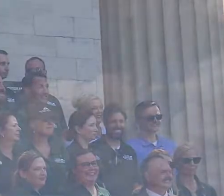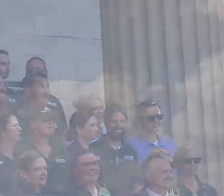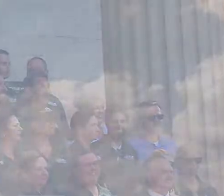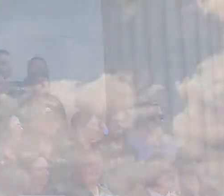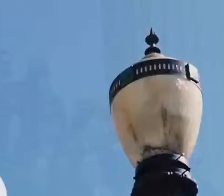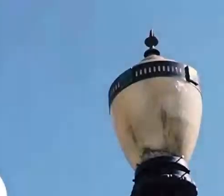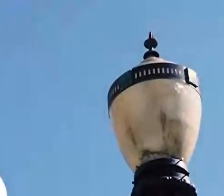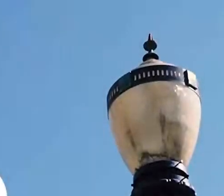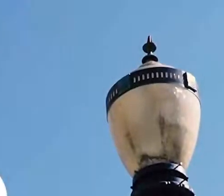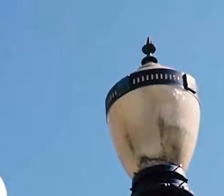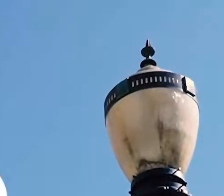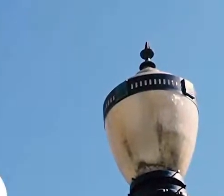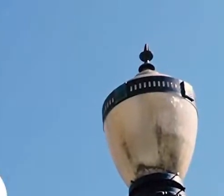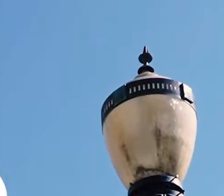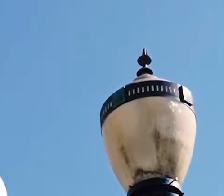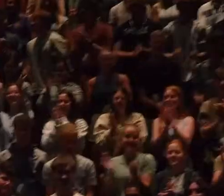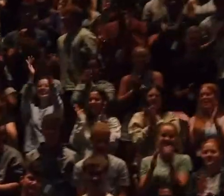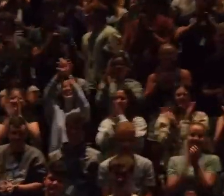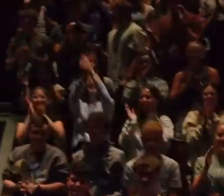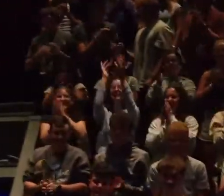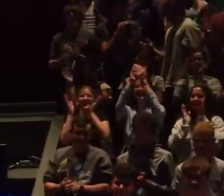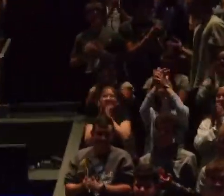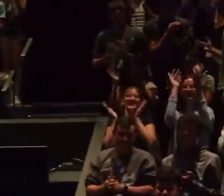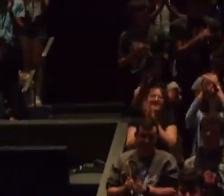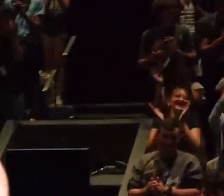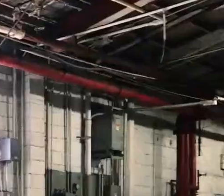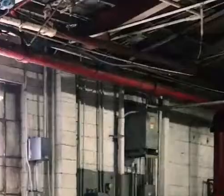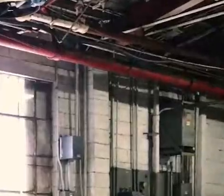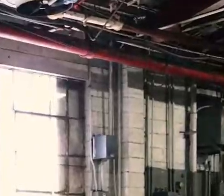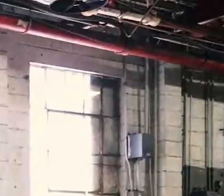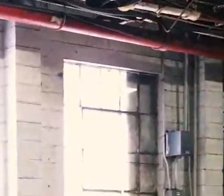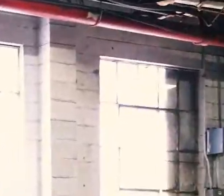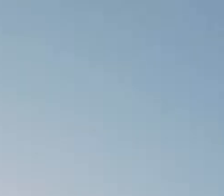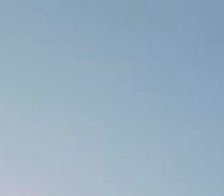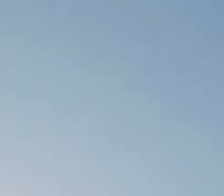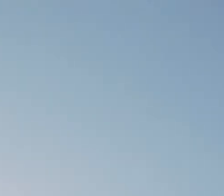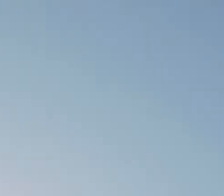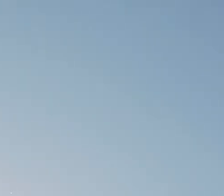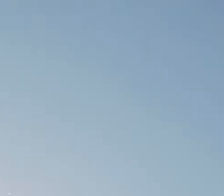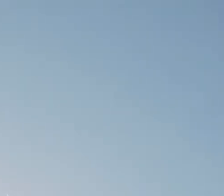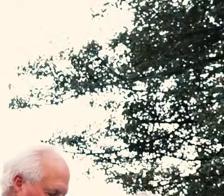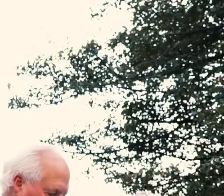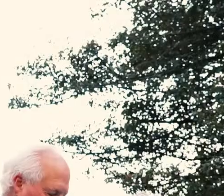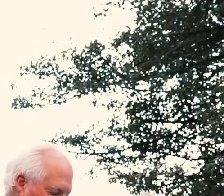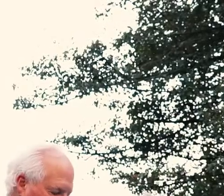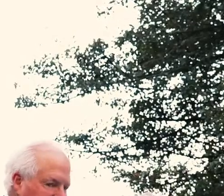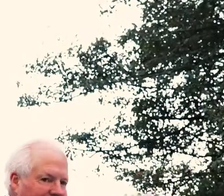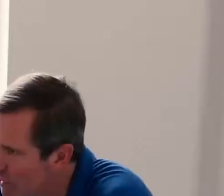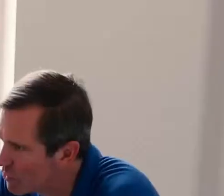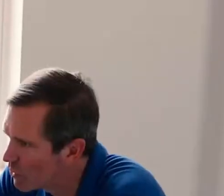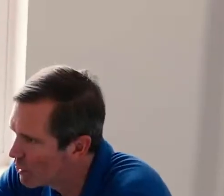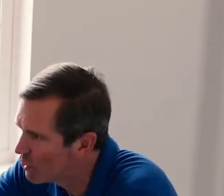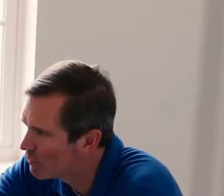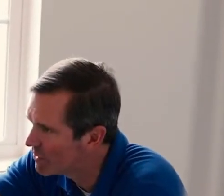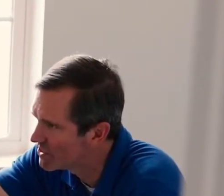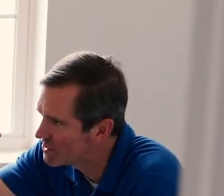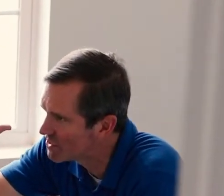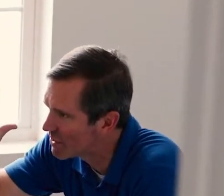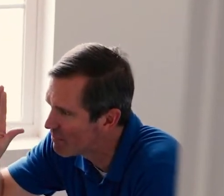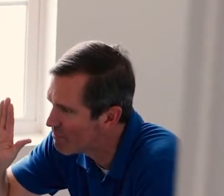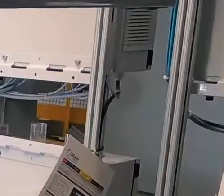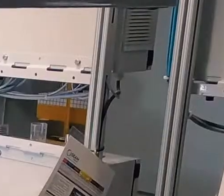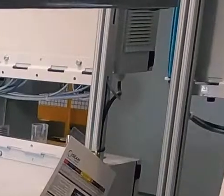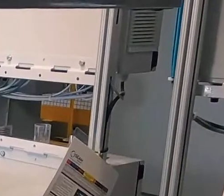In Kentucky, we're moving forward together. Our businesses are winning and our families are